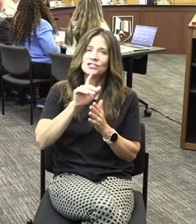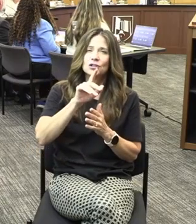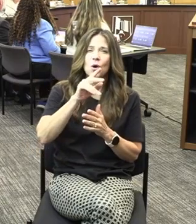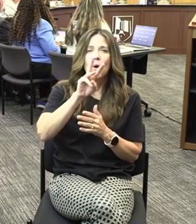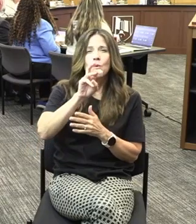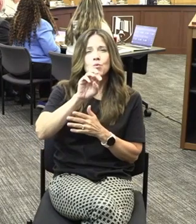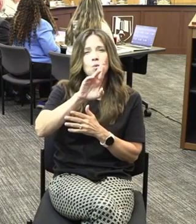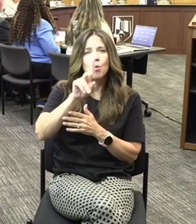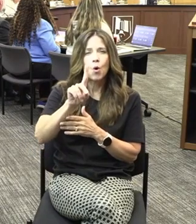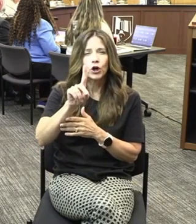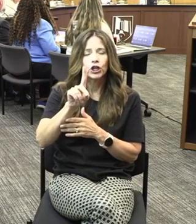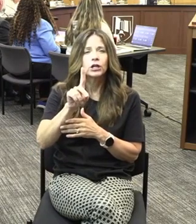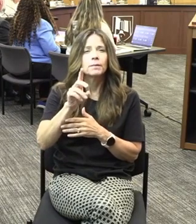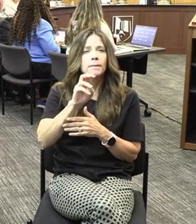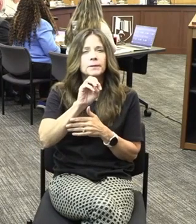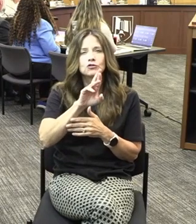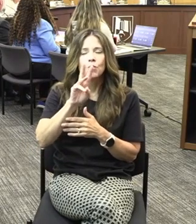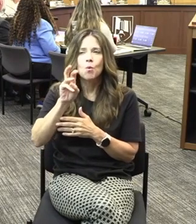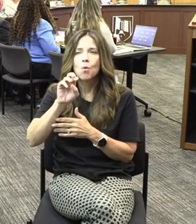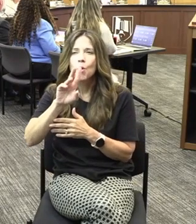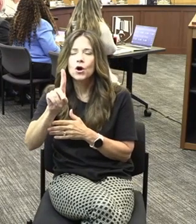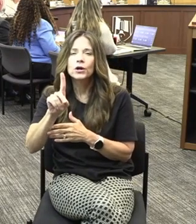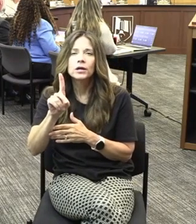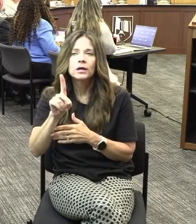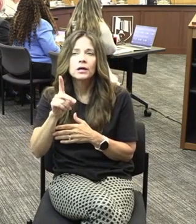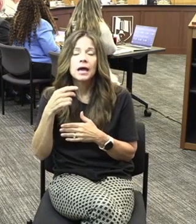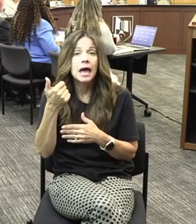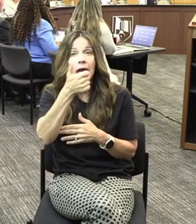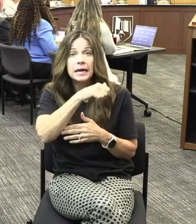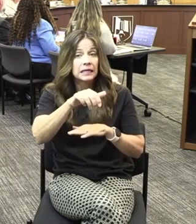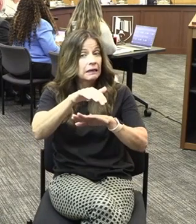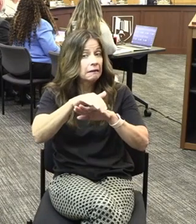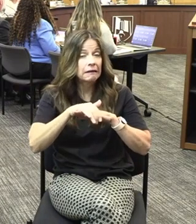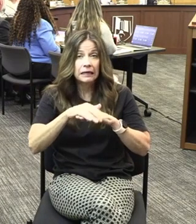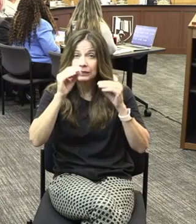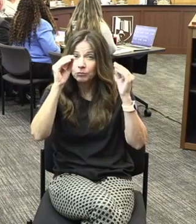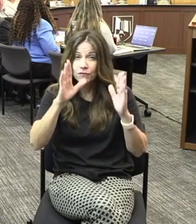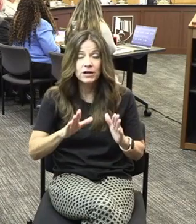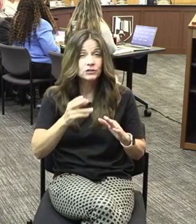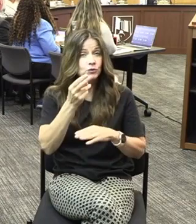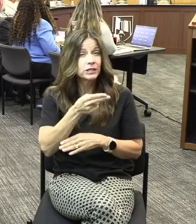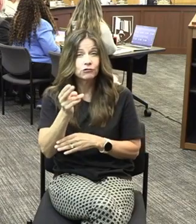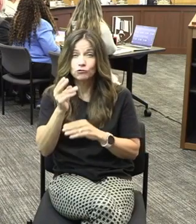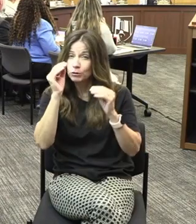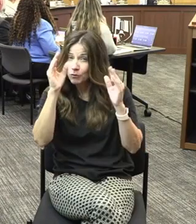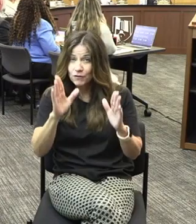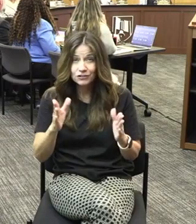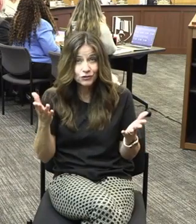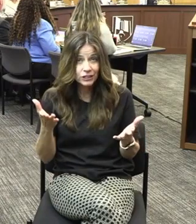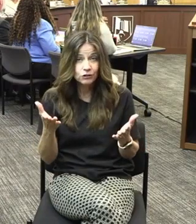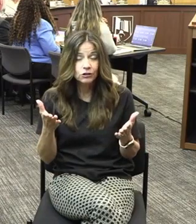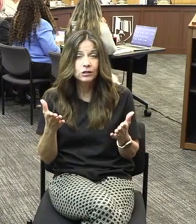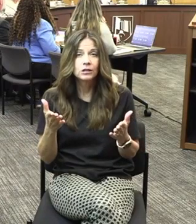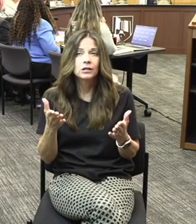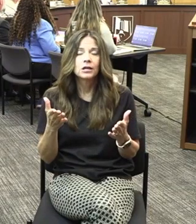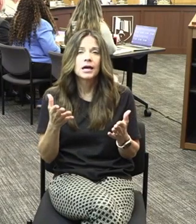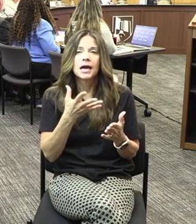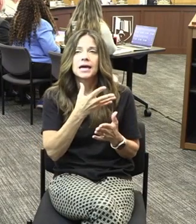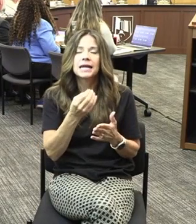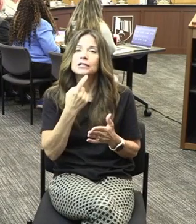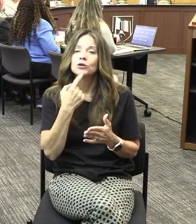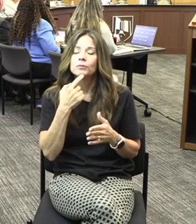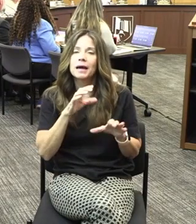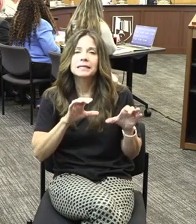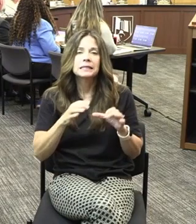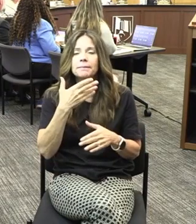earlier tonight, was there going to be any English professors, history professors, or anything else in the room? And I told him I did my